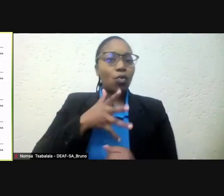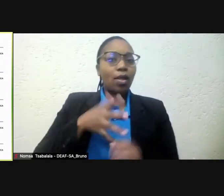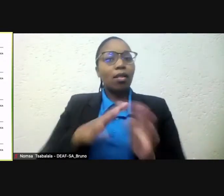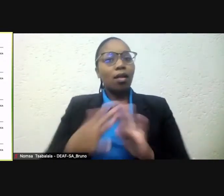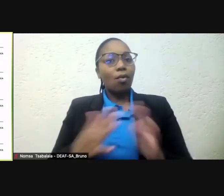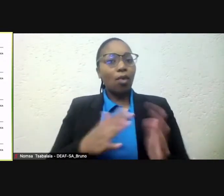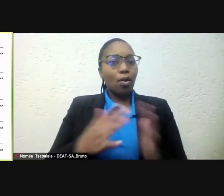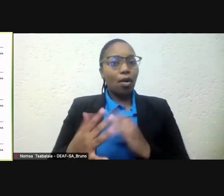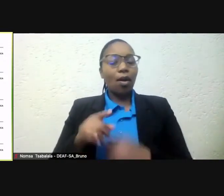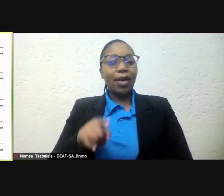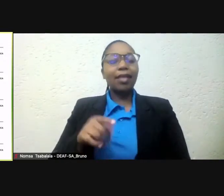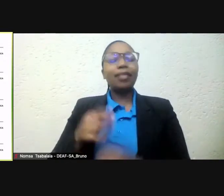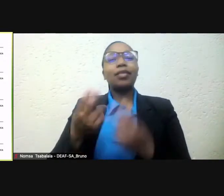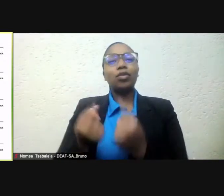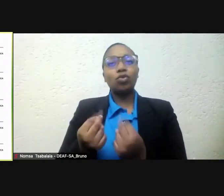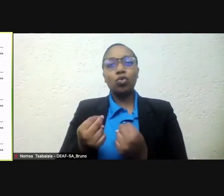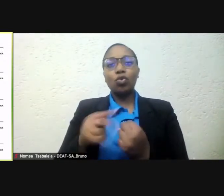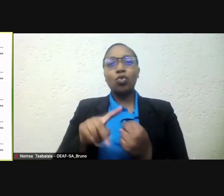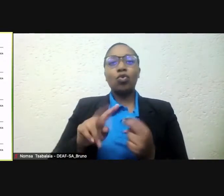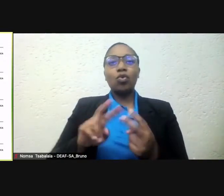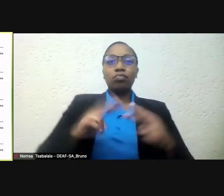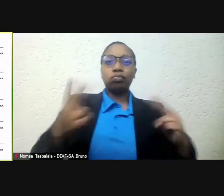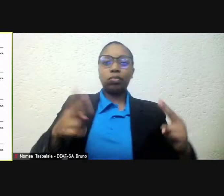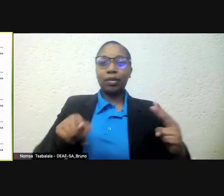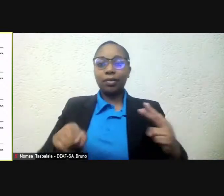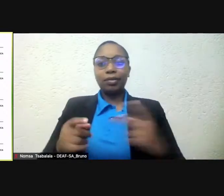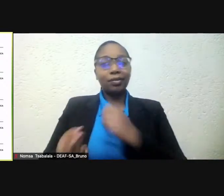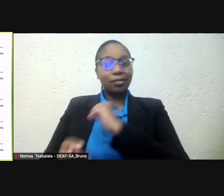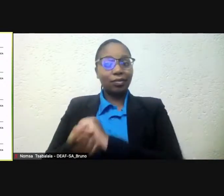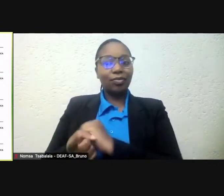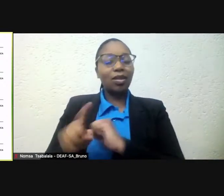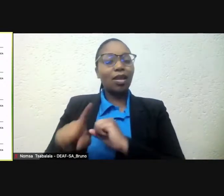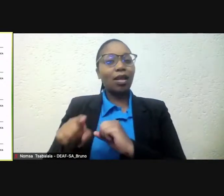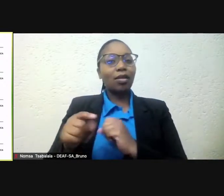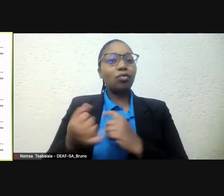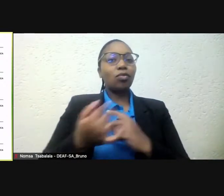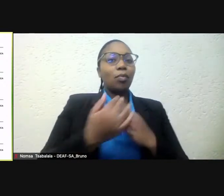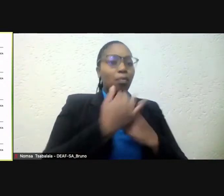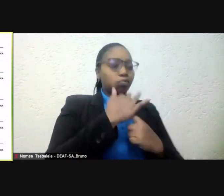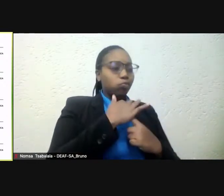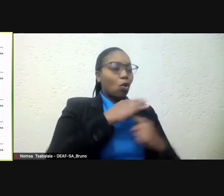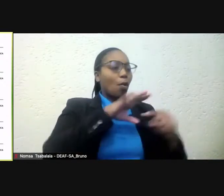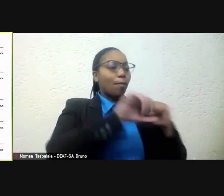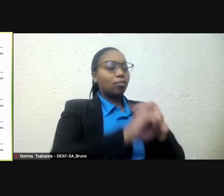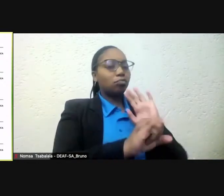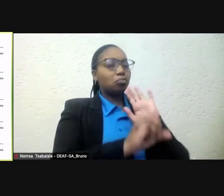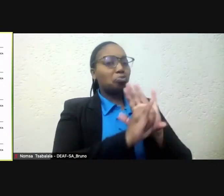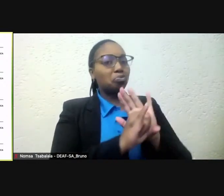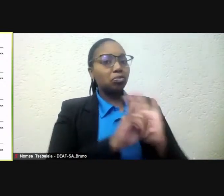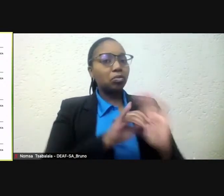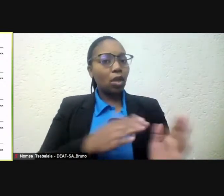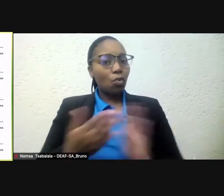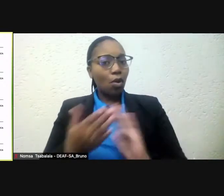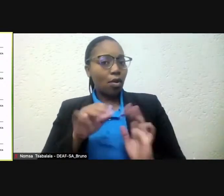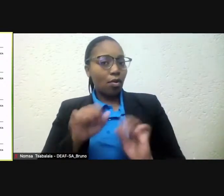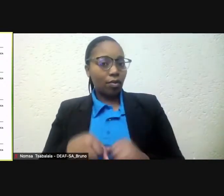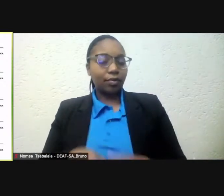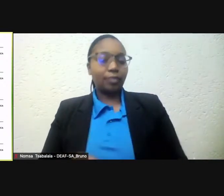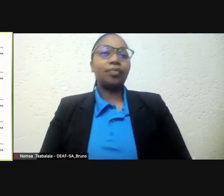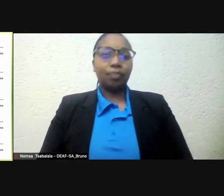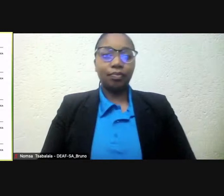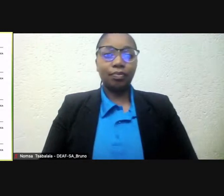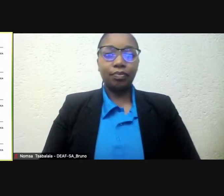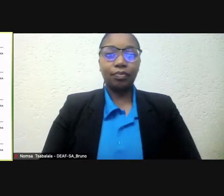characteristic of those variants. As can be seen from the steep rise in numbers over the last 7